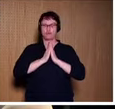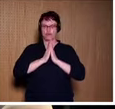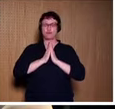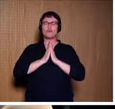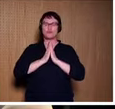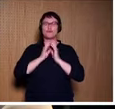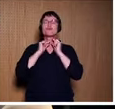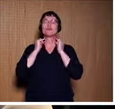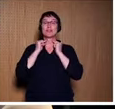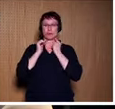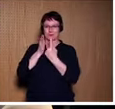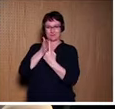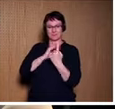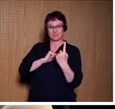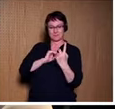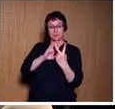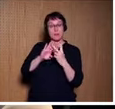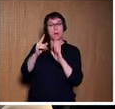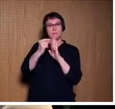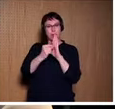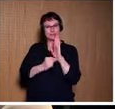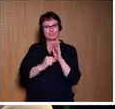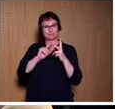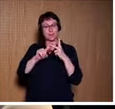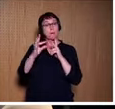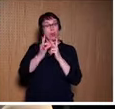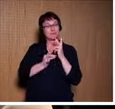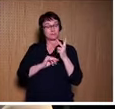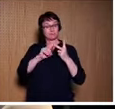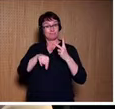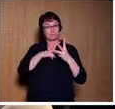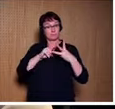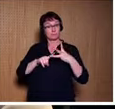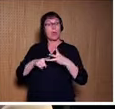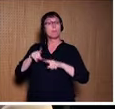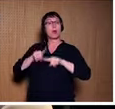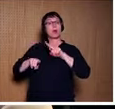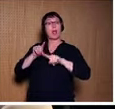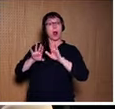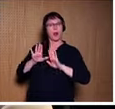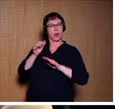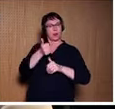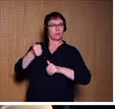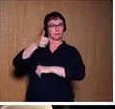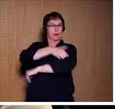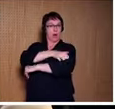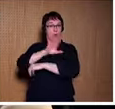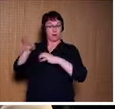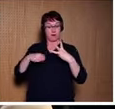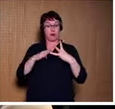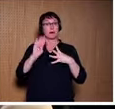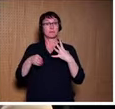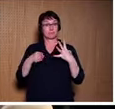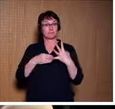issue about policies. Second, a political one about gaining access to political power. Another aspect, fourth,